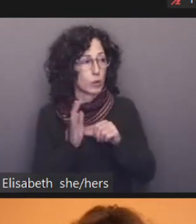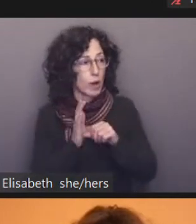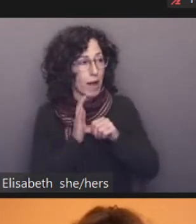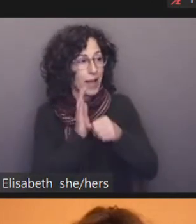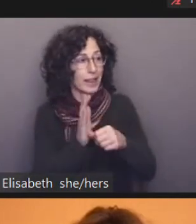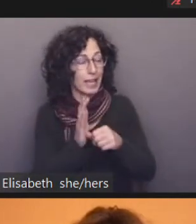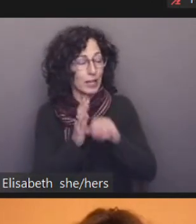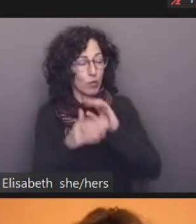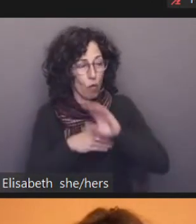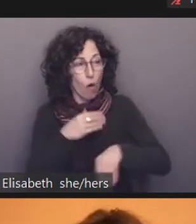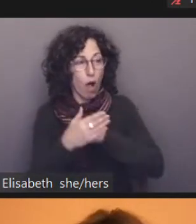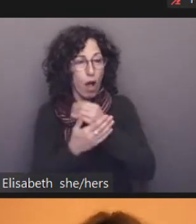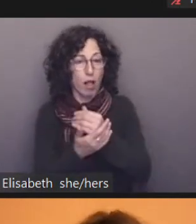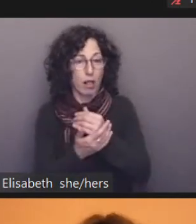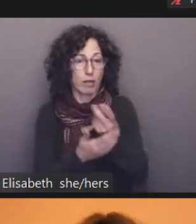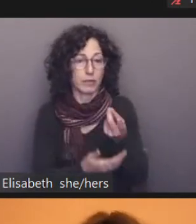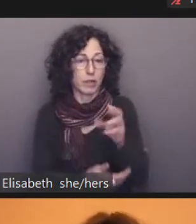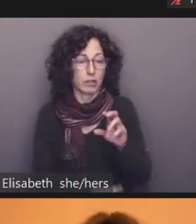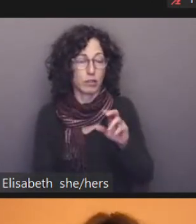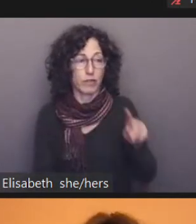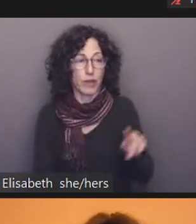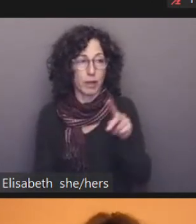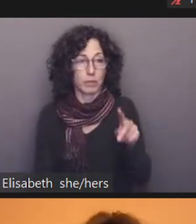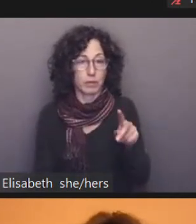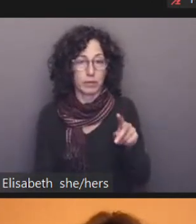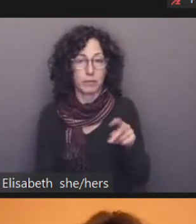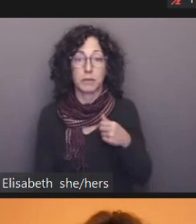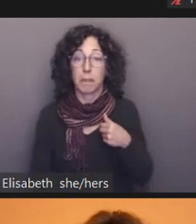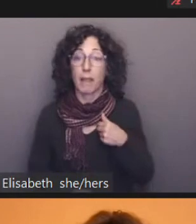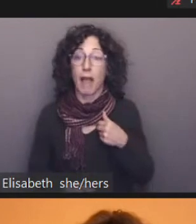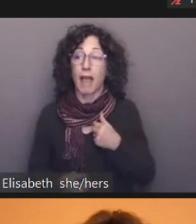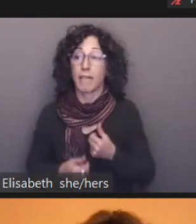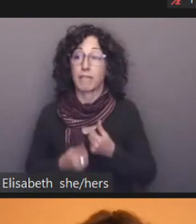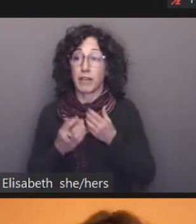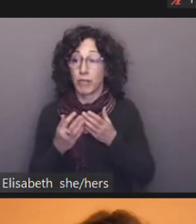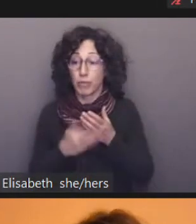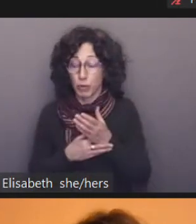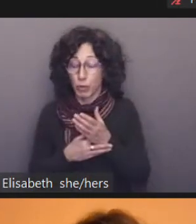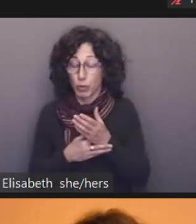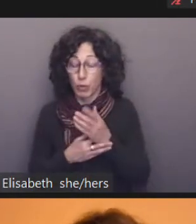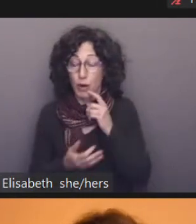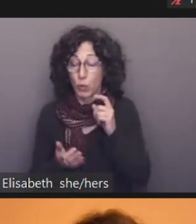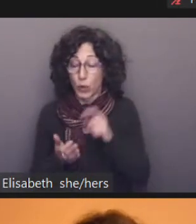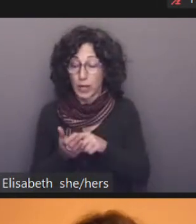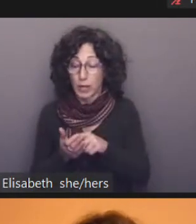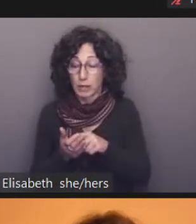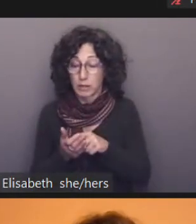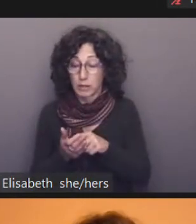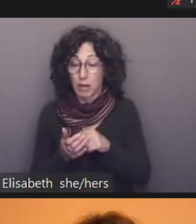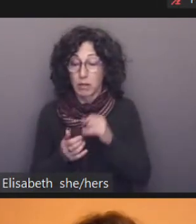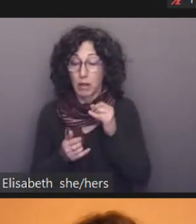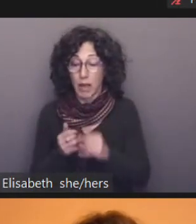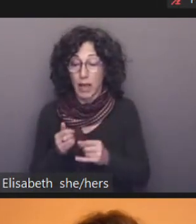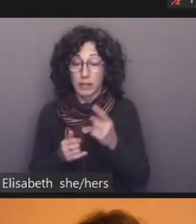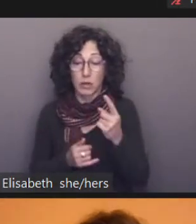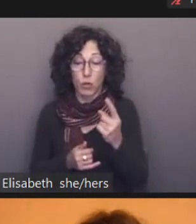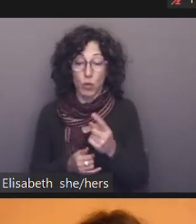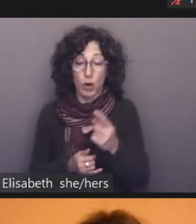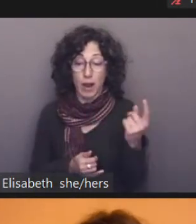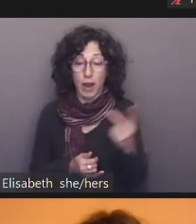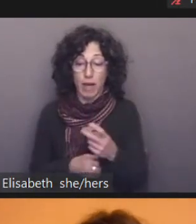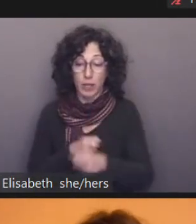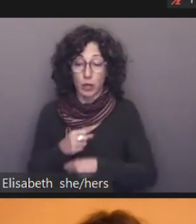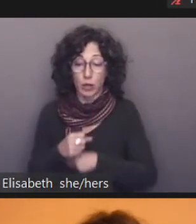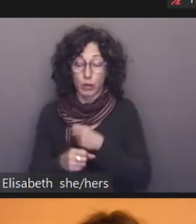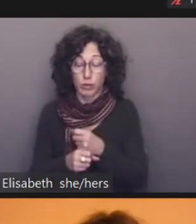I think having lived through and witnessed the last almost year and a half now, the loss of